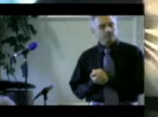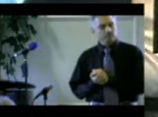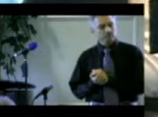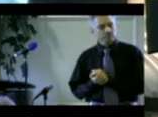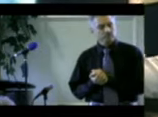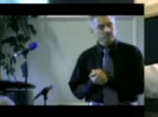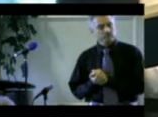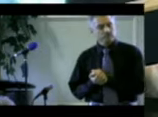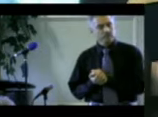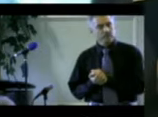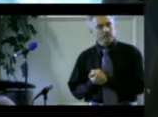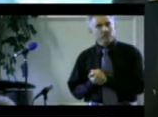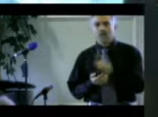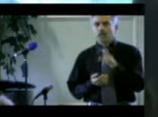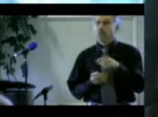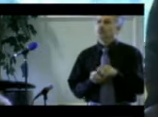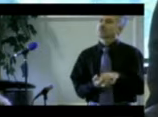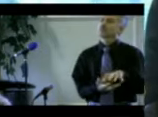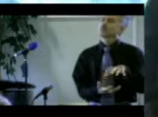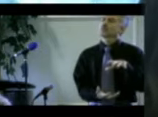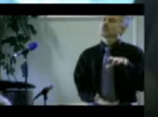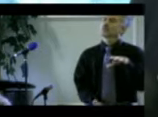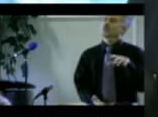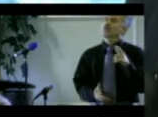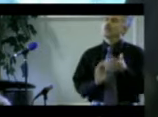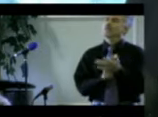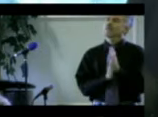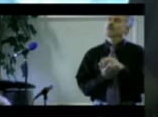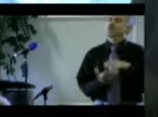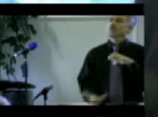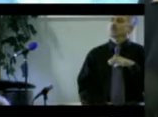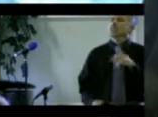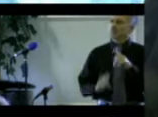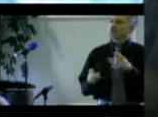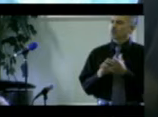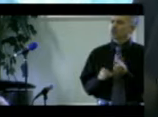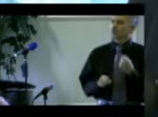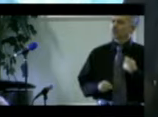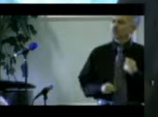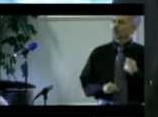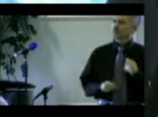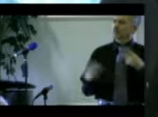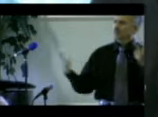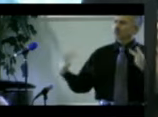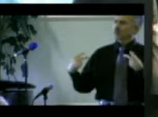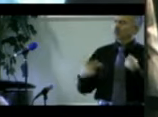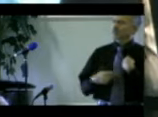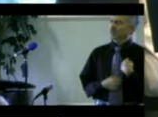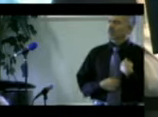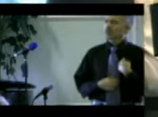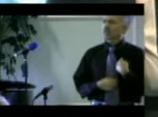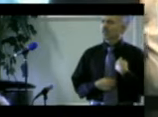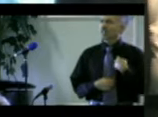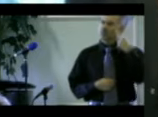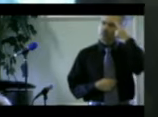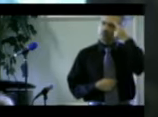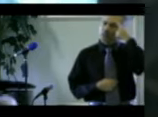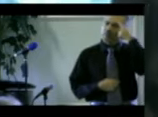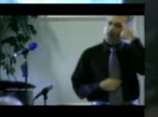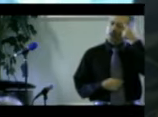"I've got to make more money. People trust me. They admire me. And I need to start thinking